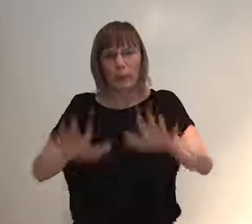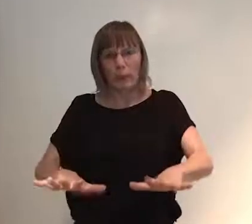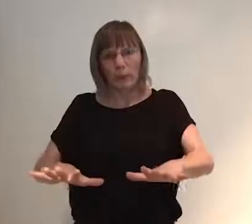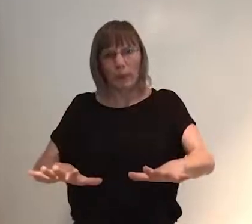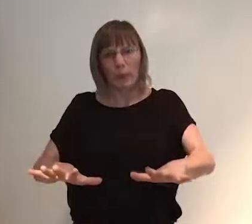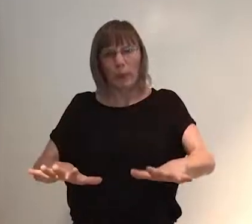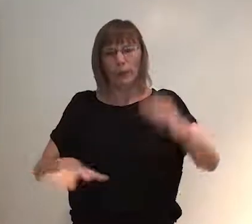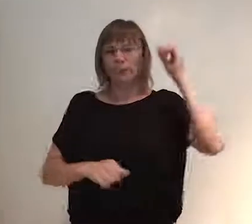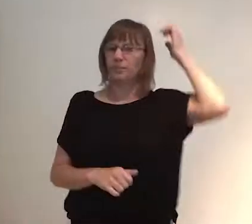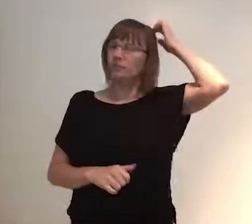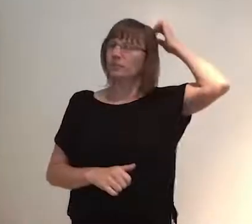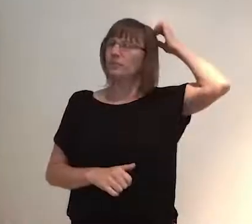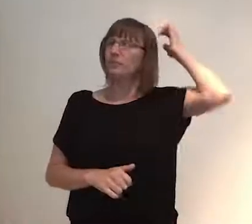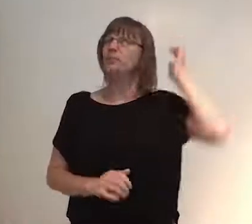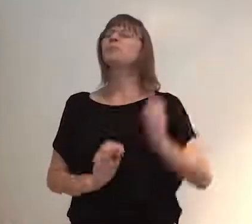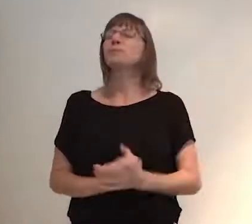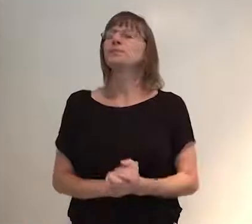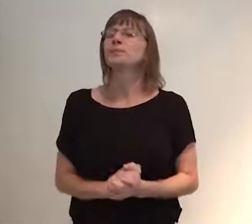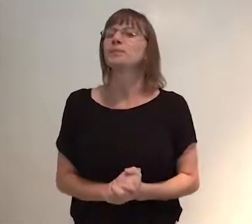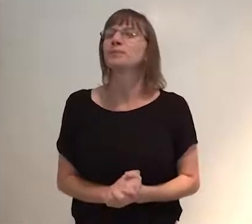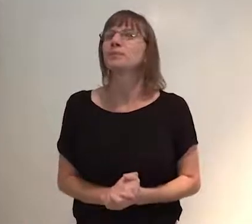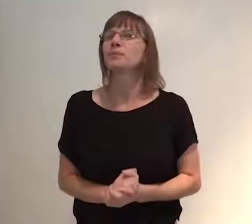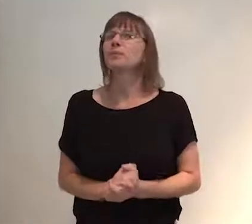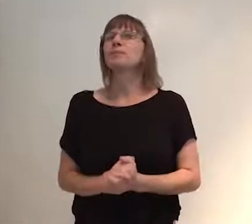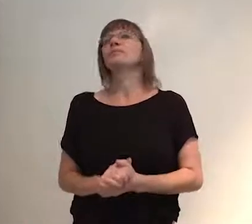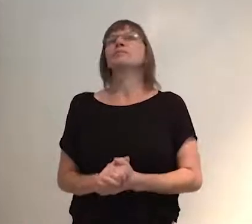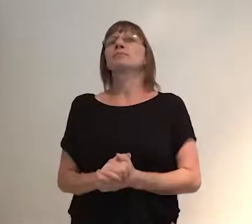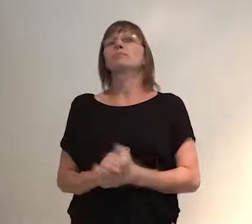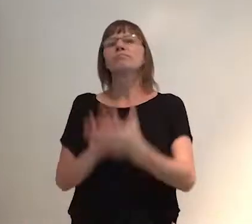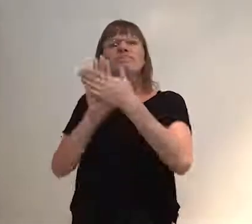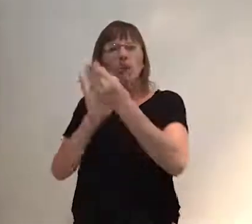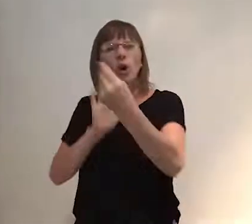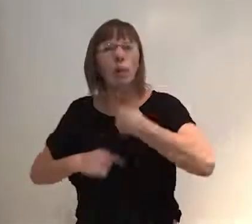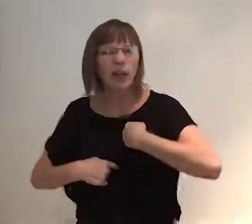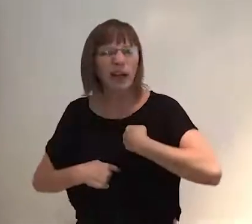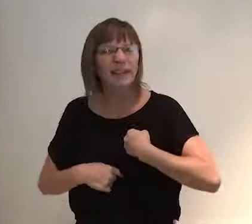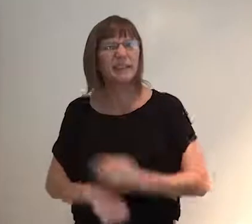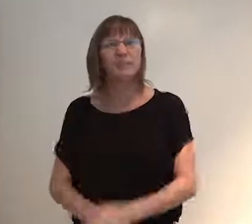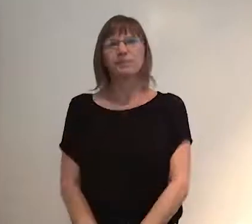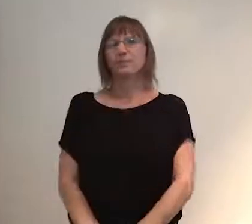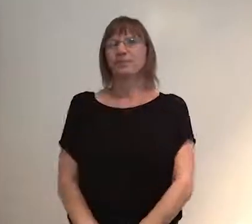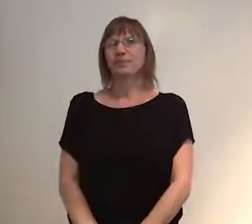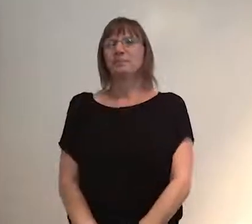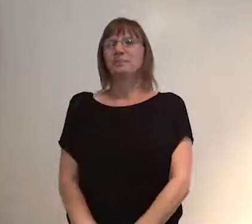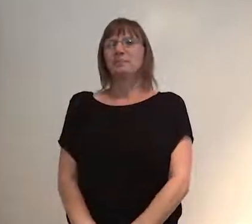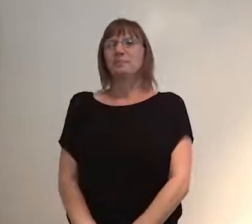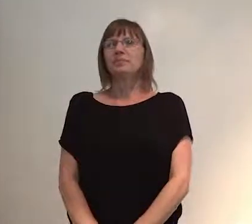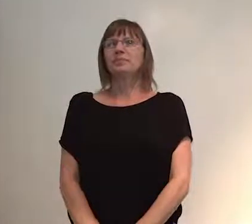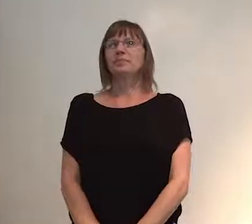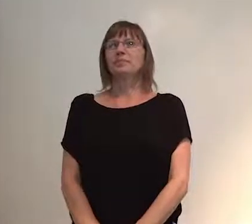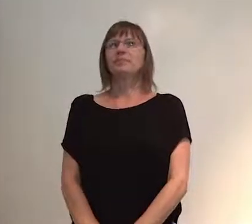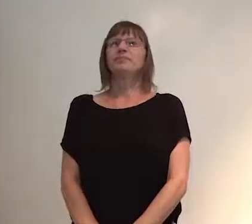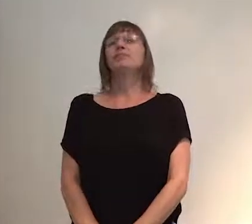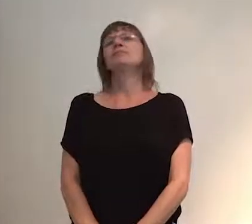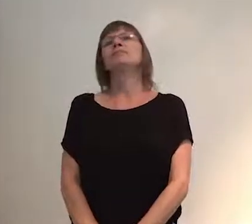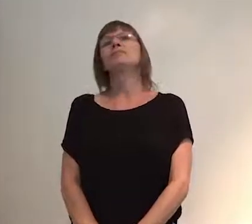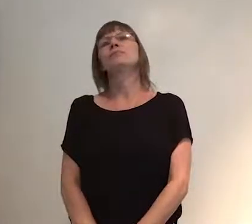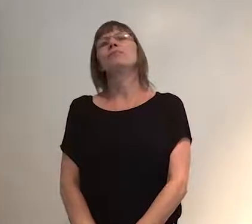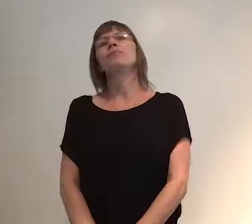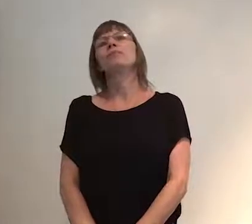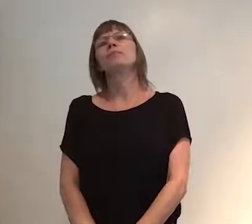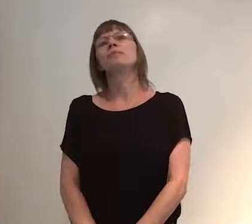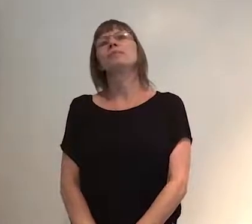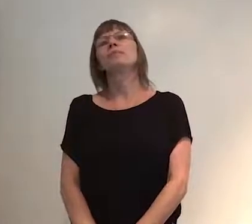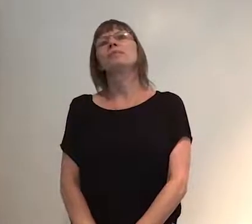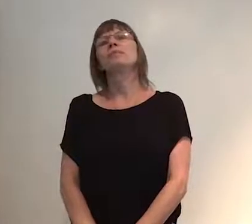base into our mats. Knees are underneath the hips. Head is in alignment with the spine, so we've got a nice flat